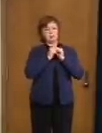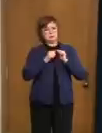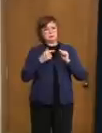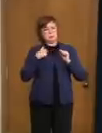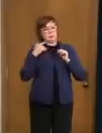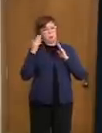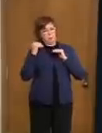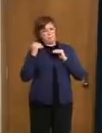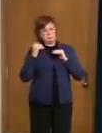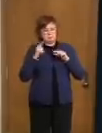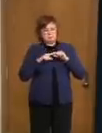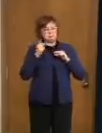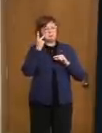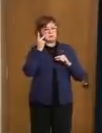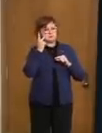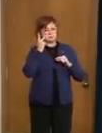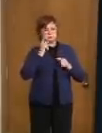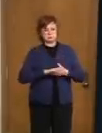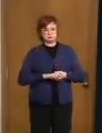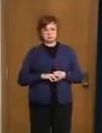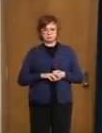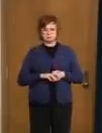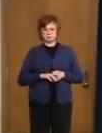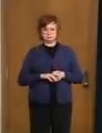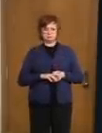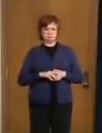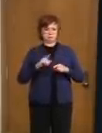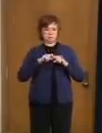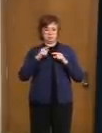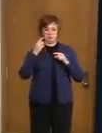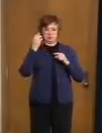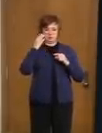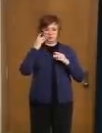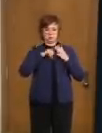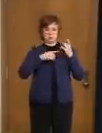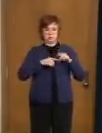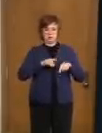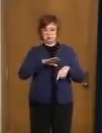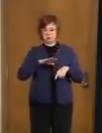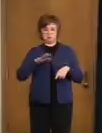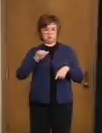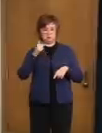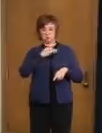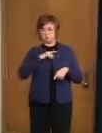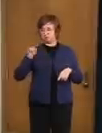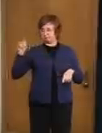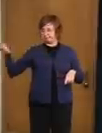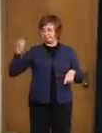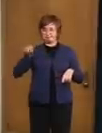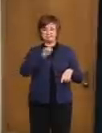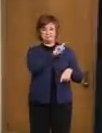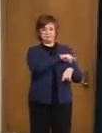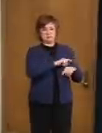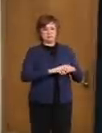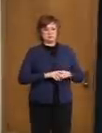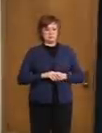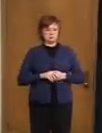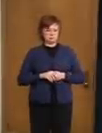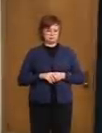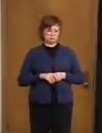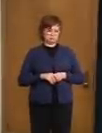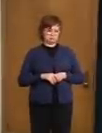because, and we saw all the other provinces saw that. Testing numbers dipped. And we knew this is an artifact, this is not the truth. What we saw